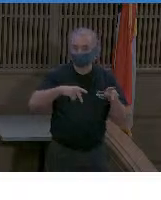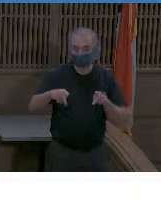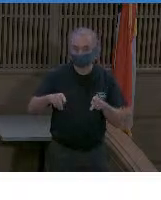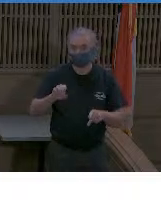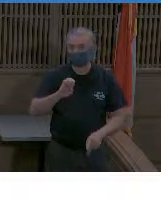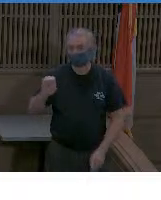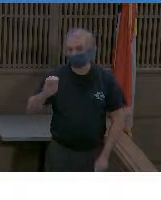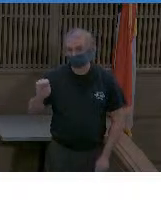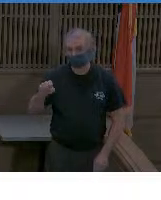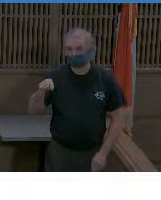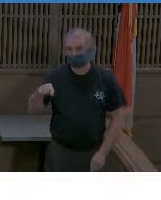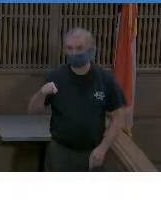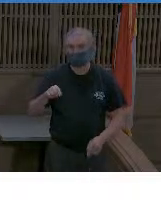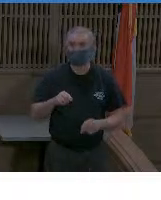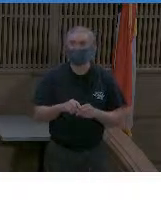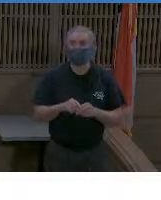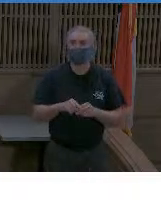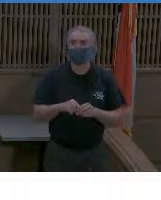229-338-7589,